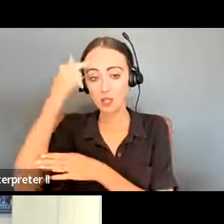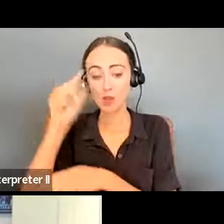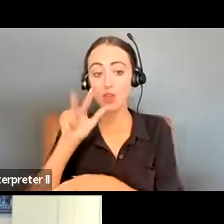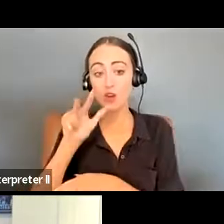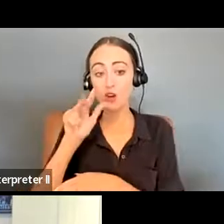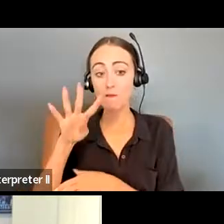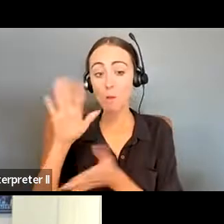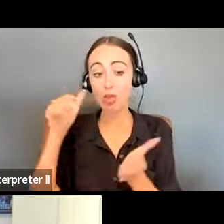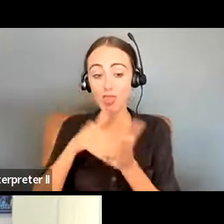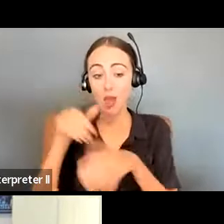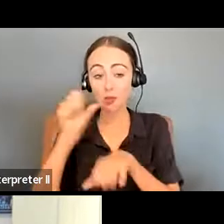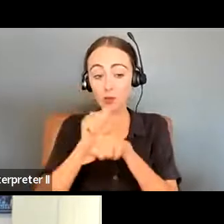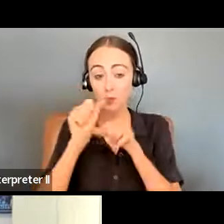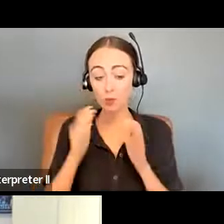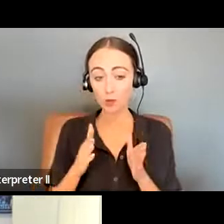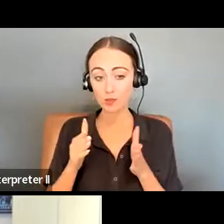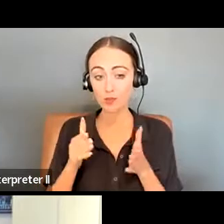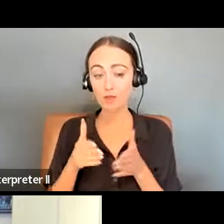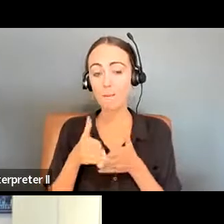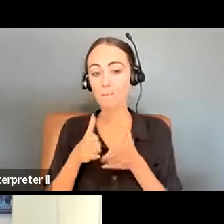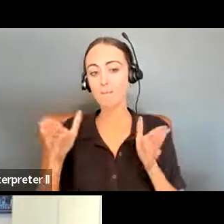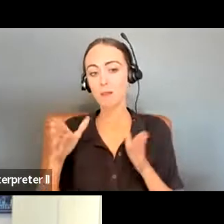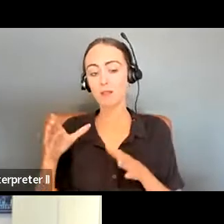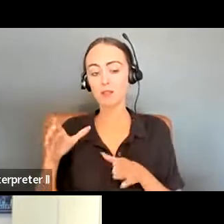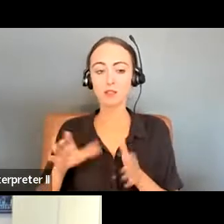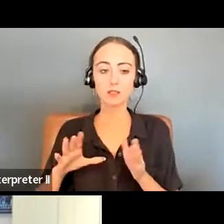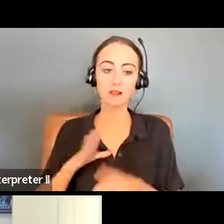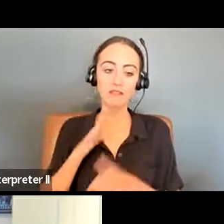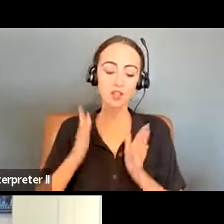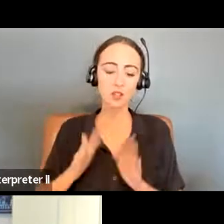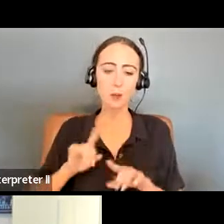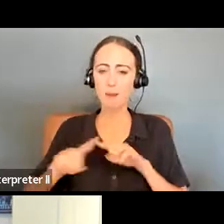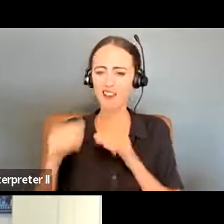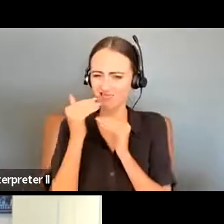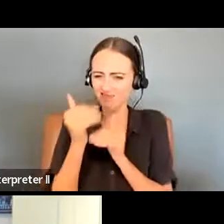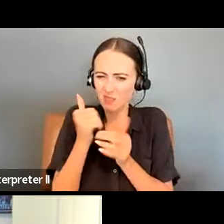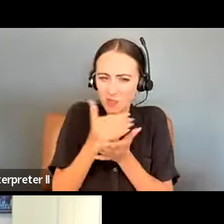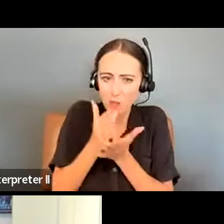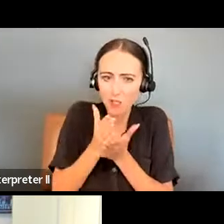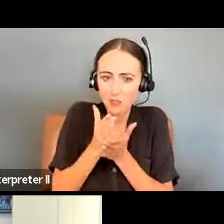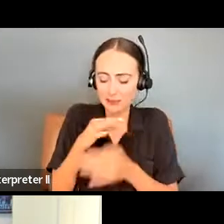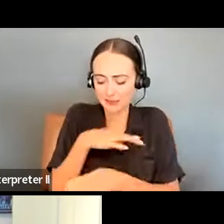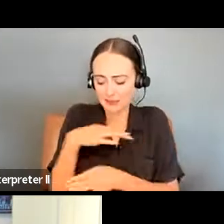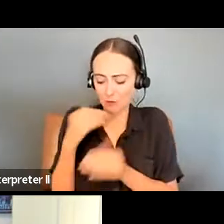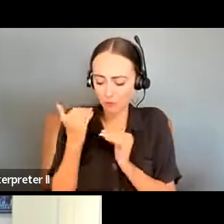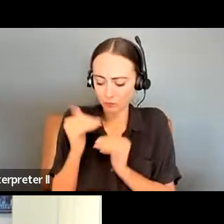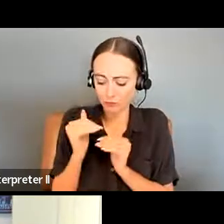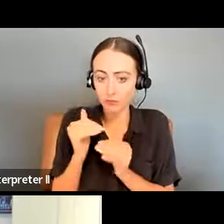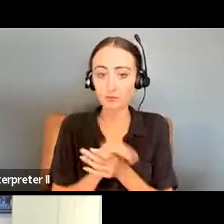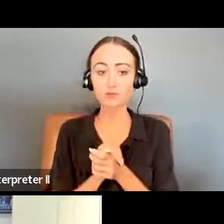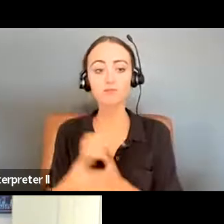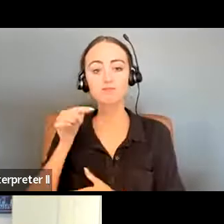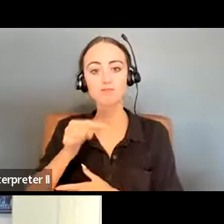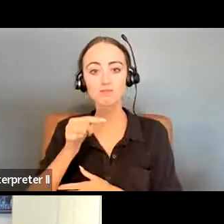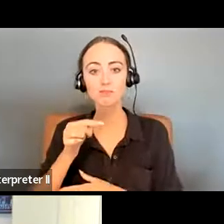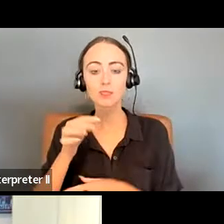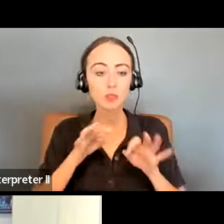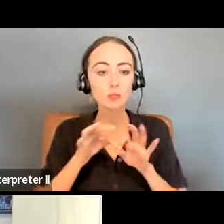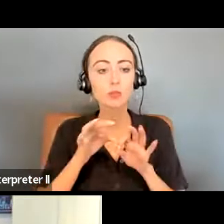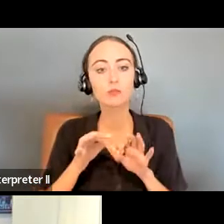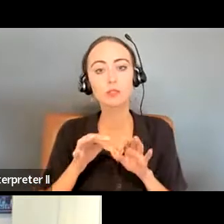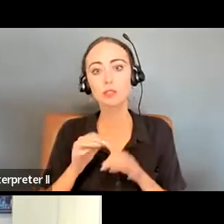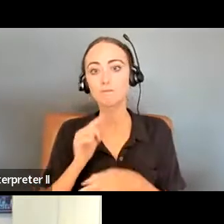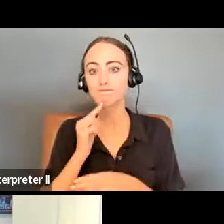34,000 employees and public officials, but has a limited budget and small staff. BEGA is responsible for critical work to